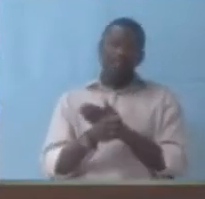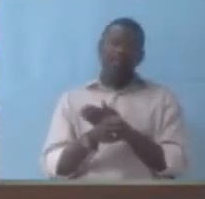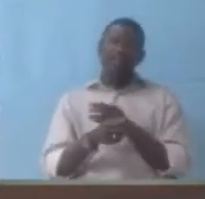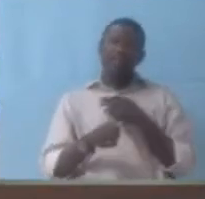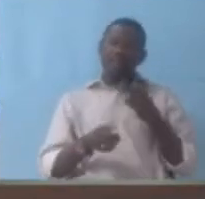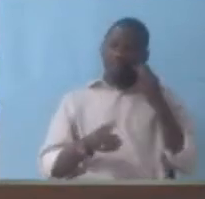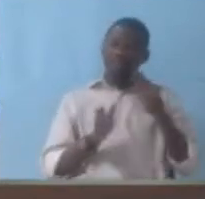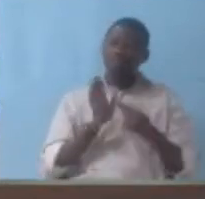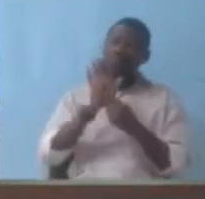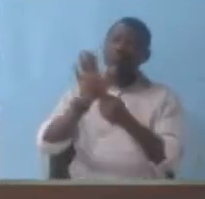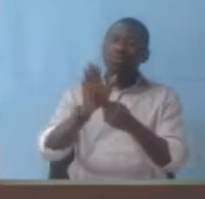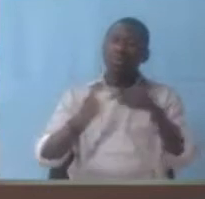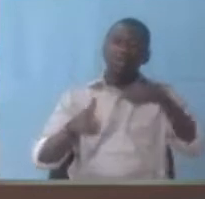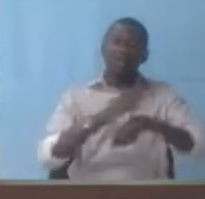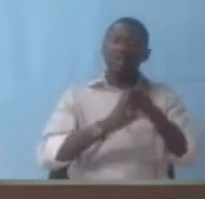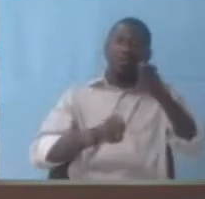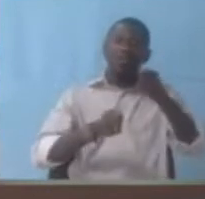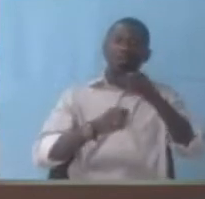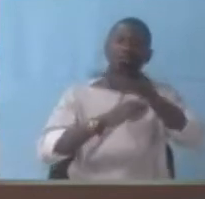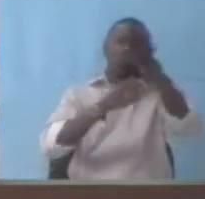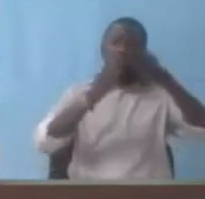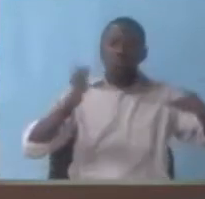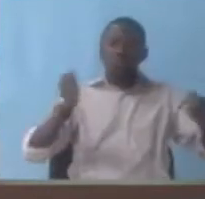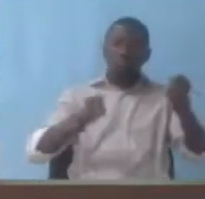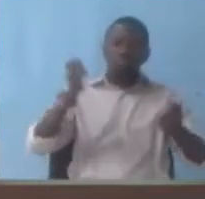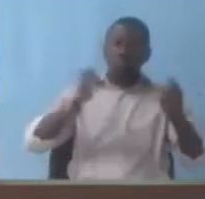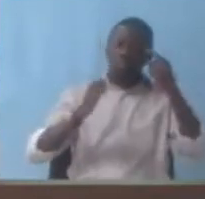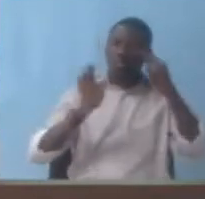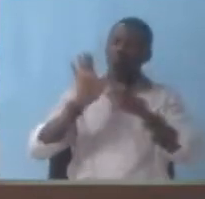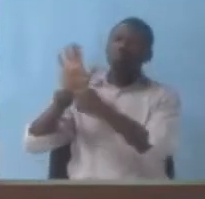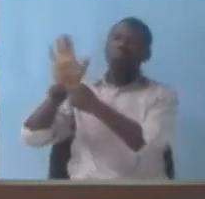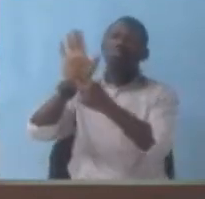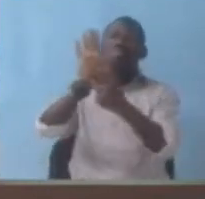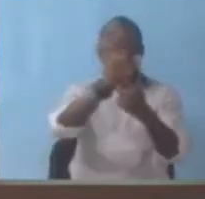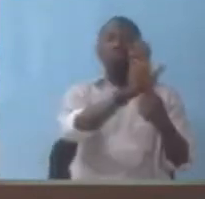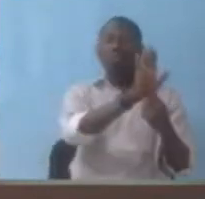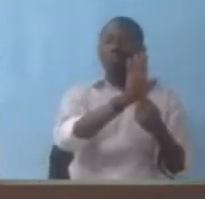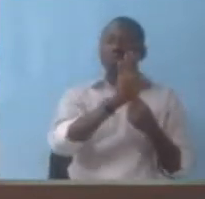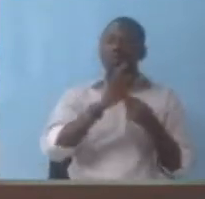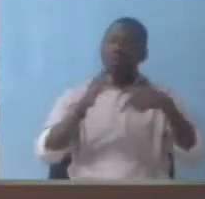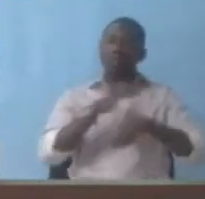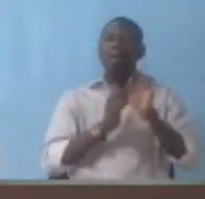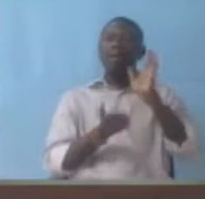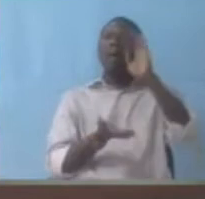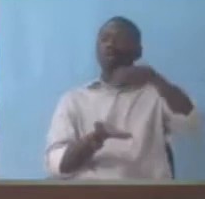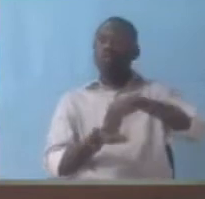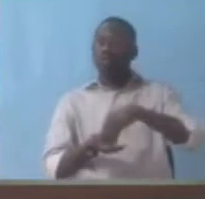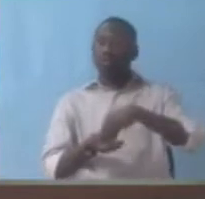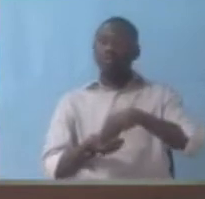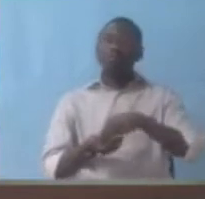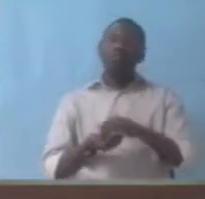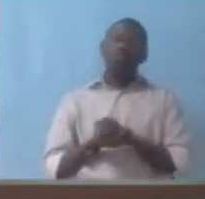being paraded on a truck. Koye bulandi motobale konoybe yitandikankata. In Banjul. Banjul sate